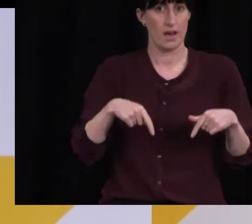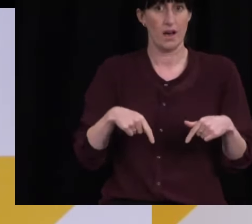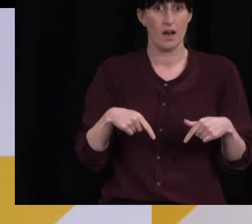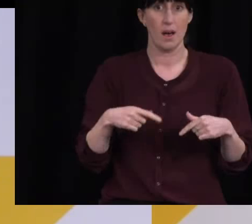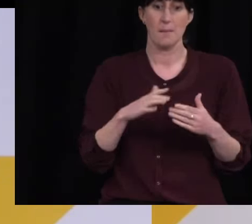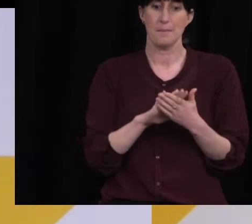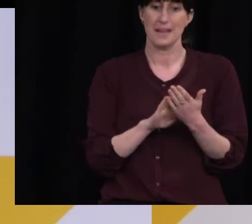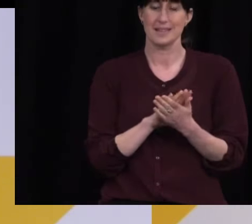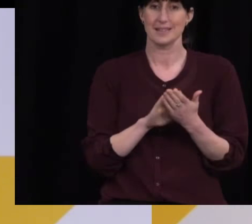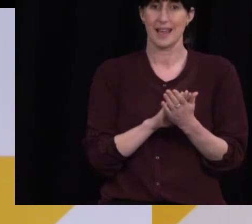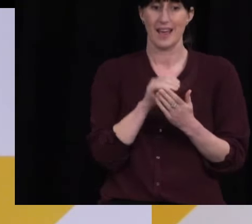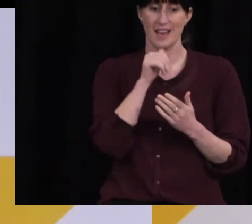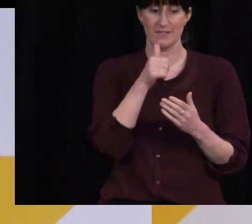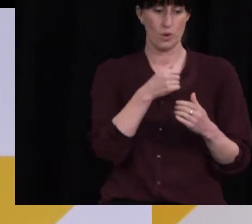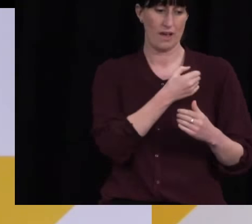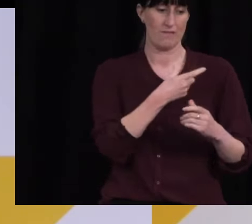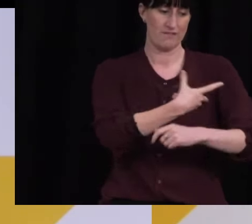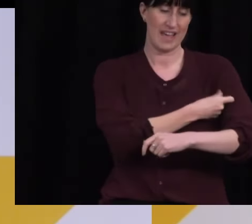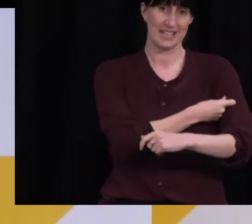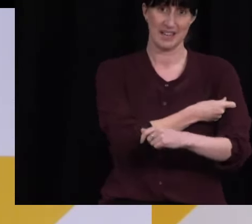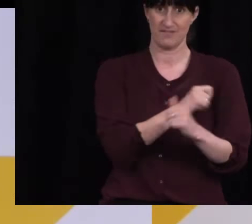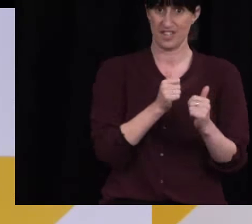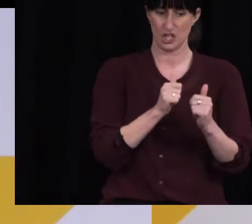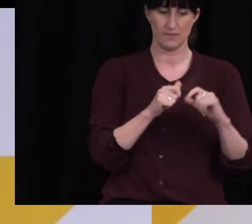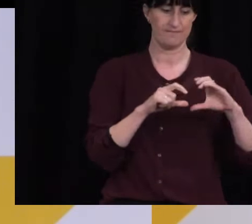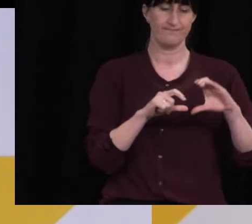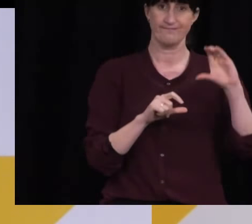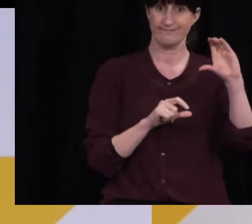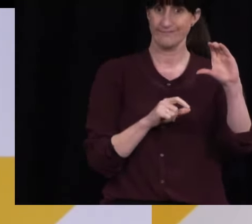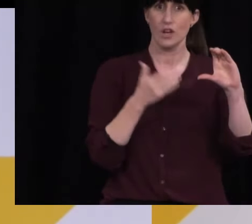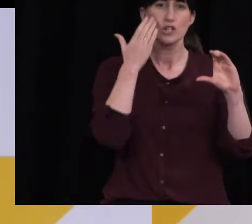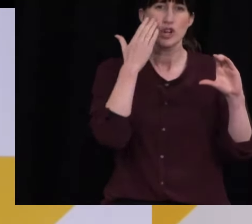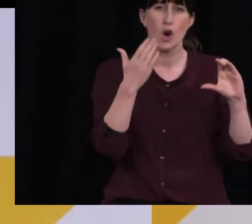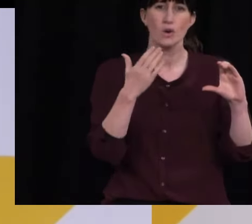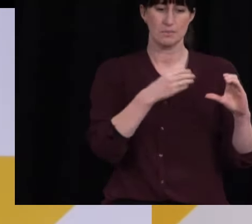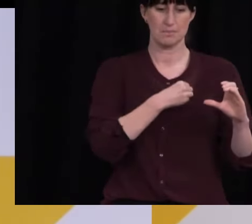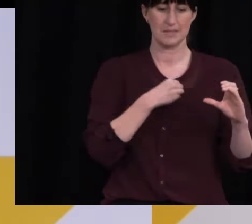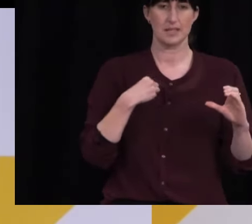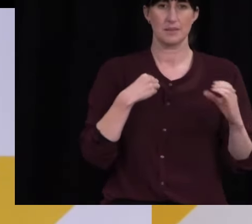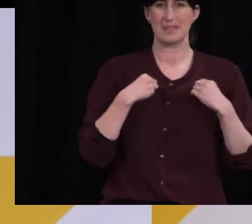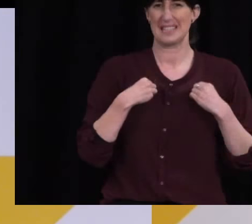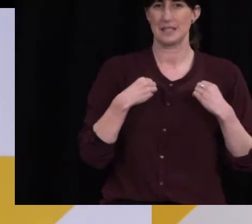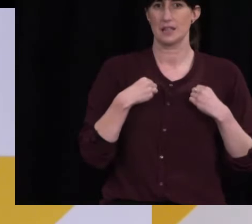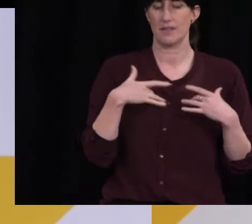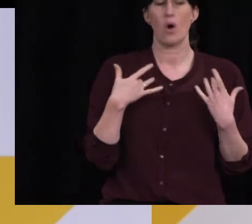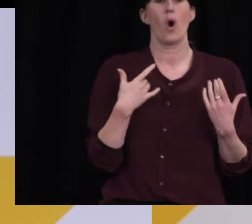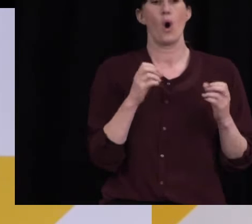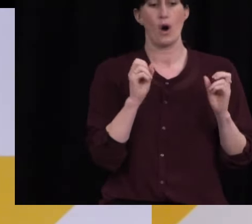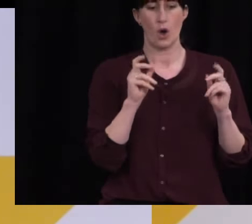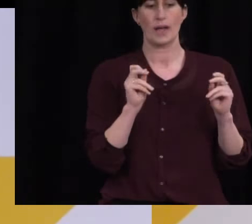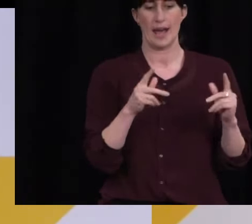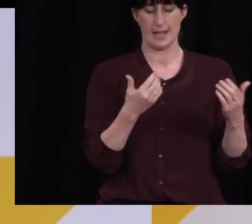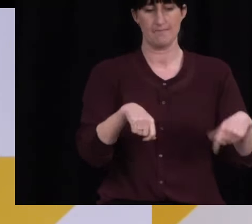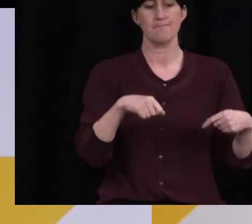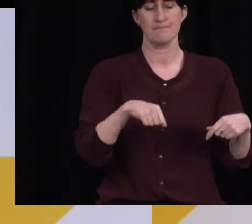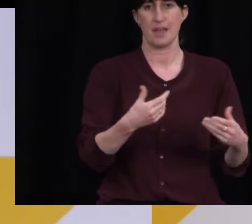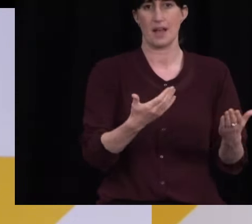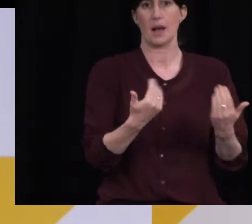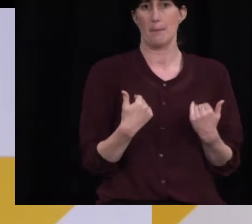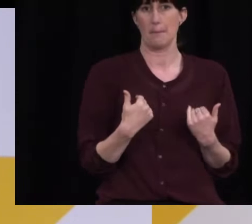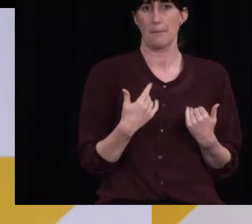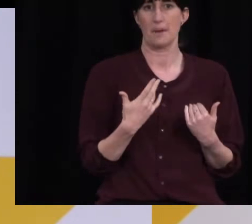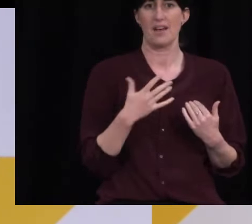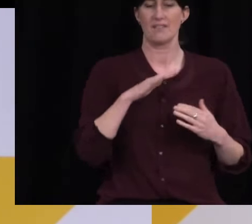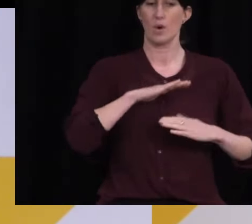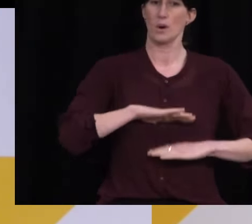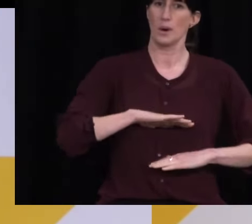and allows them to continue to operate. And it can make a difference for people going out and considering getting vaccinated. So we're actively considering it, and we will be